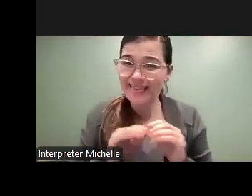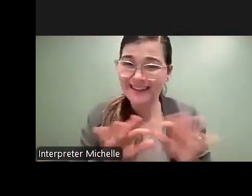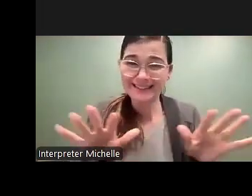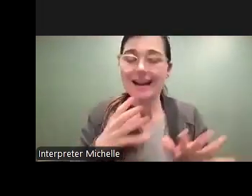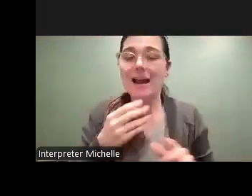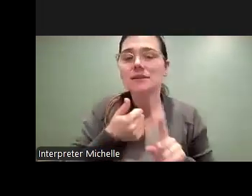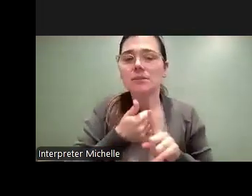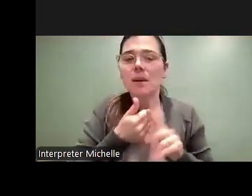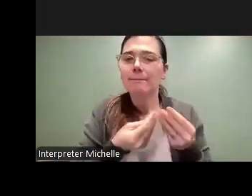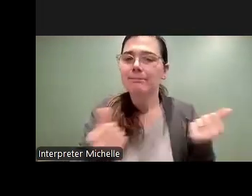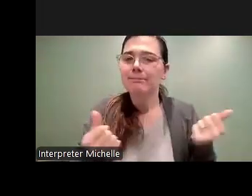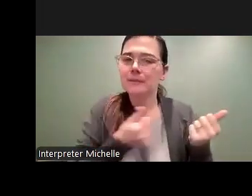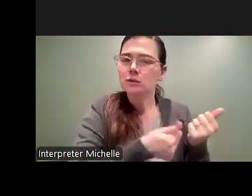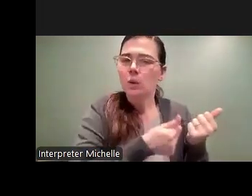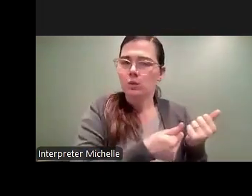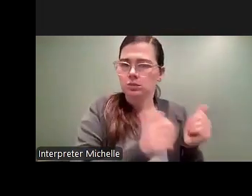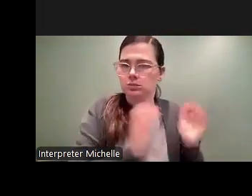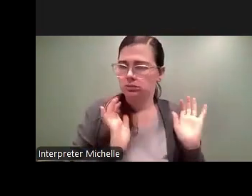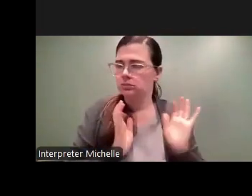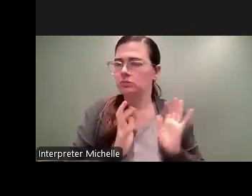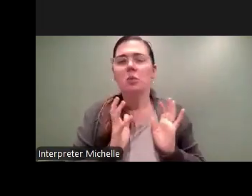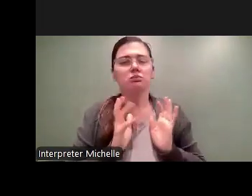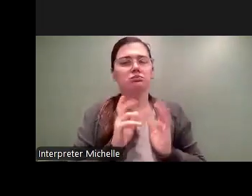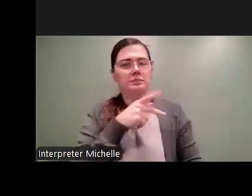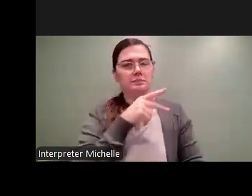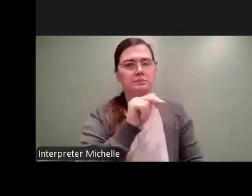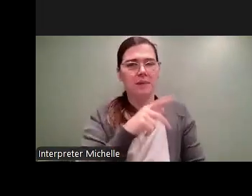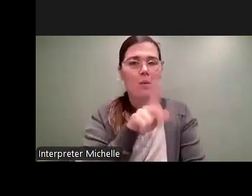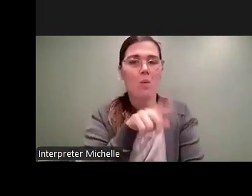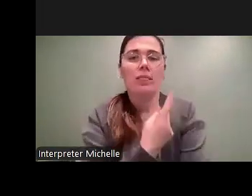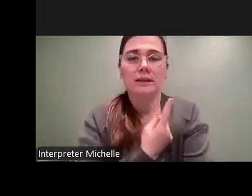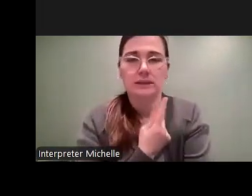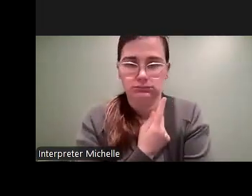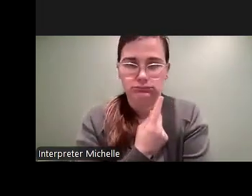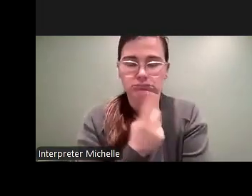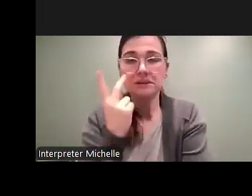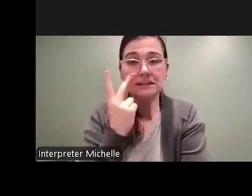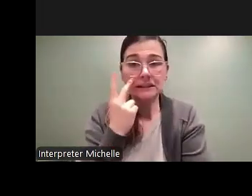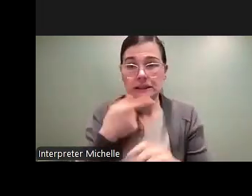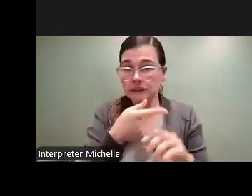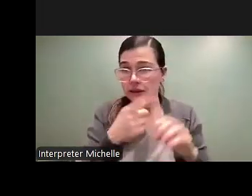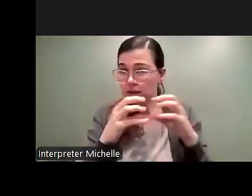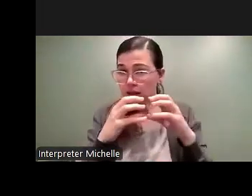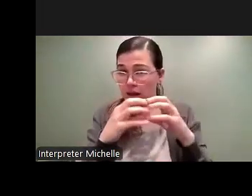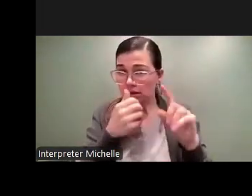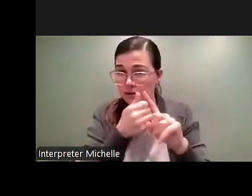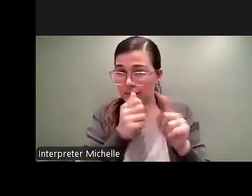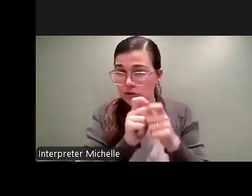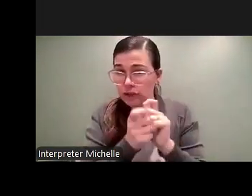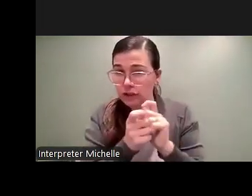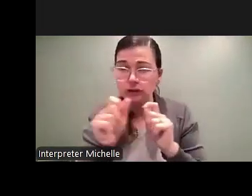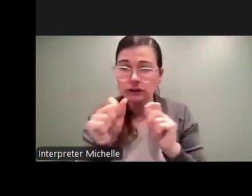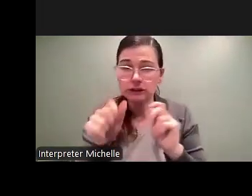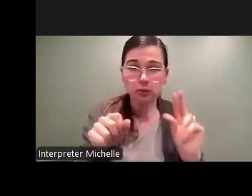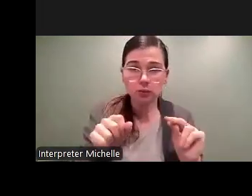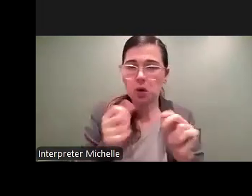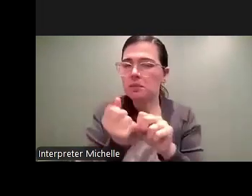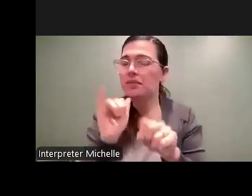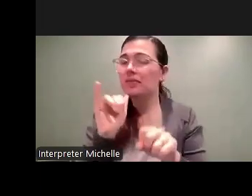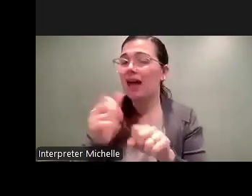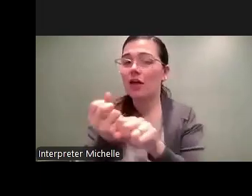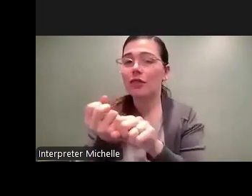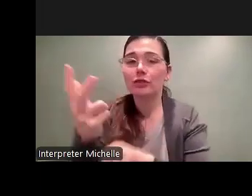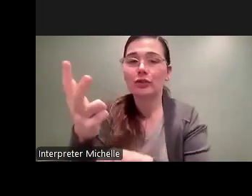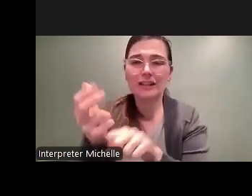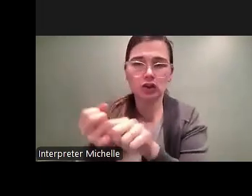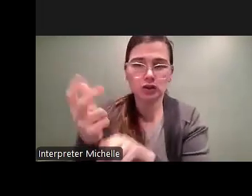own. So we start with the pap test just to see if there's been changes to the cells every 3 years, if it's normal. And